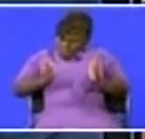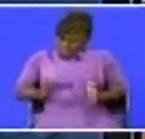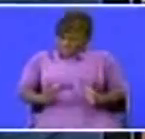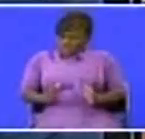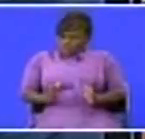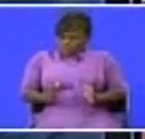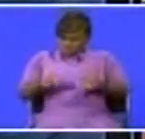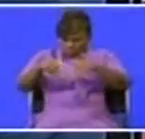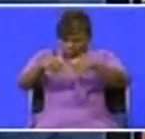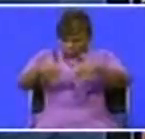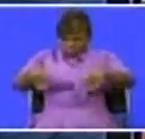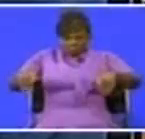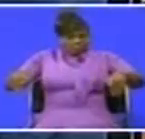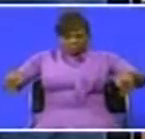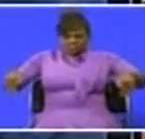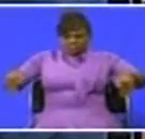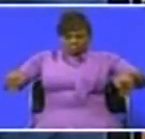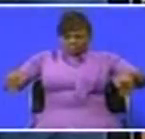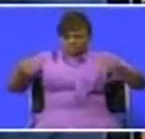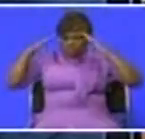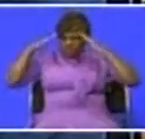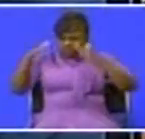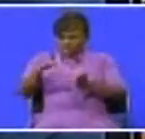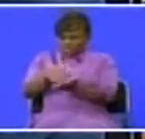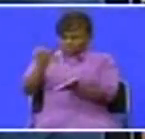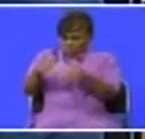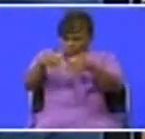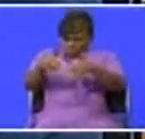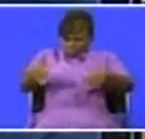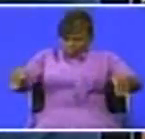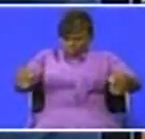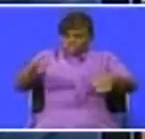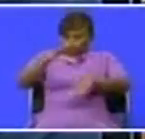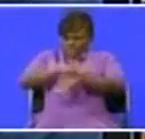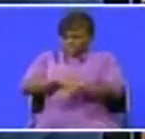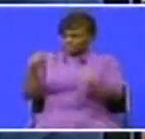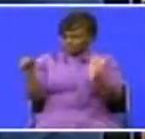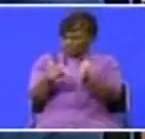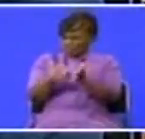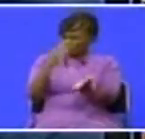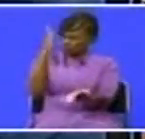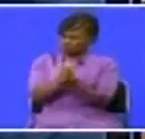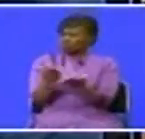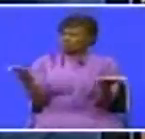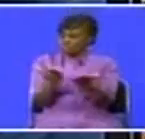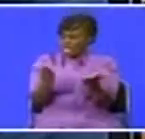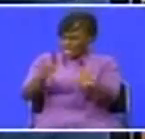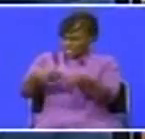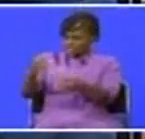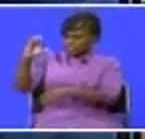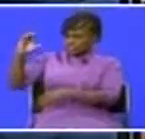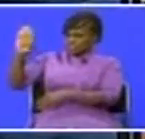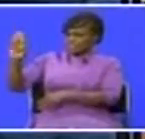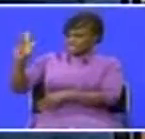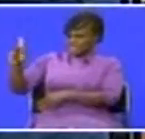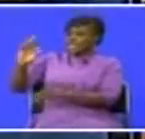actually unbiased and will be keen on being independent and getting to the bottom of the truth and giving the CBK the